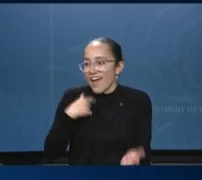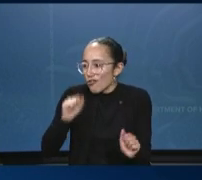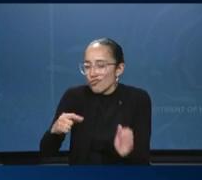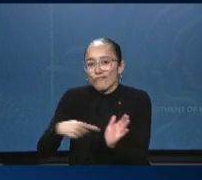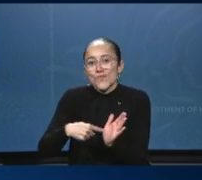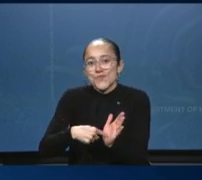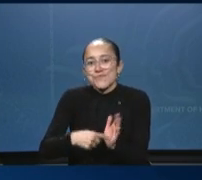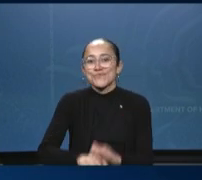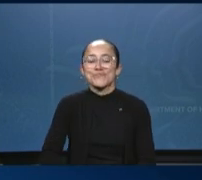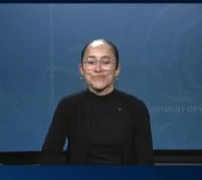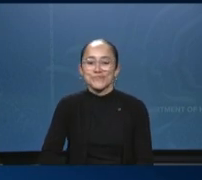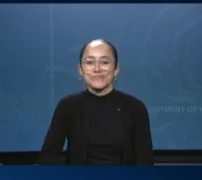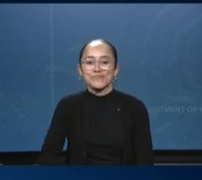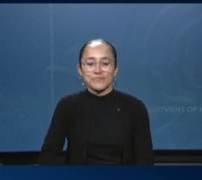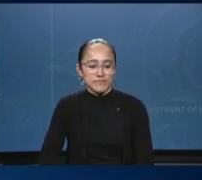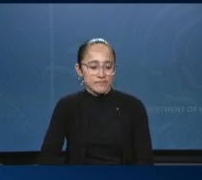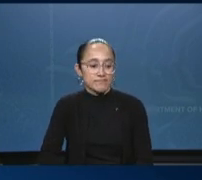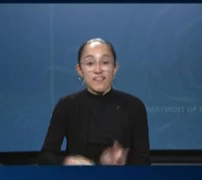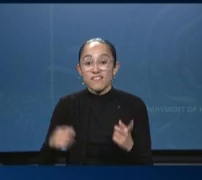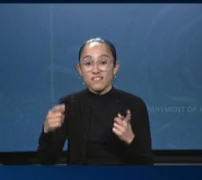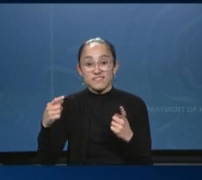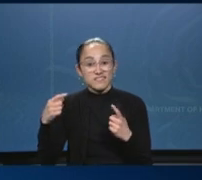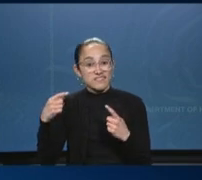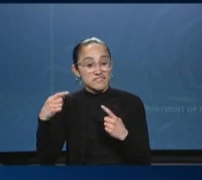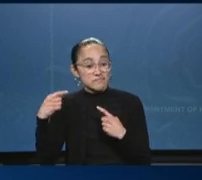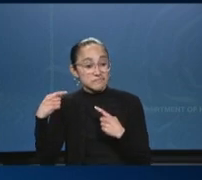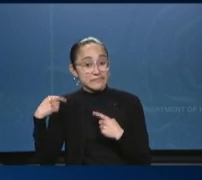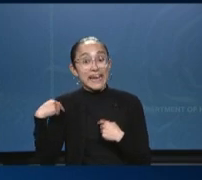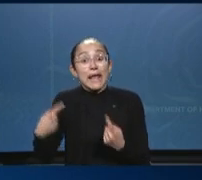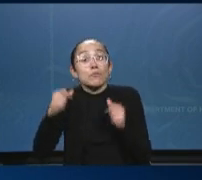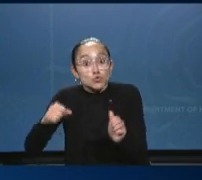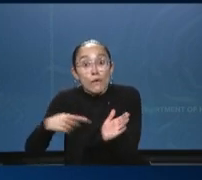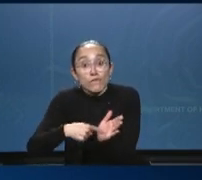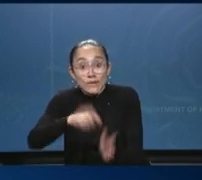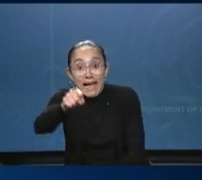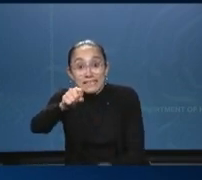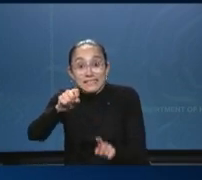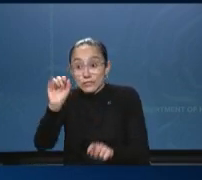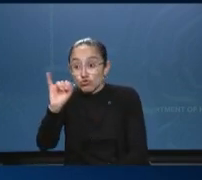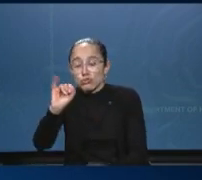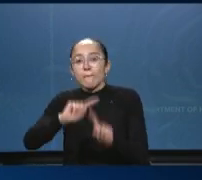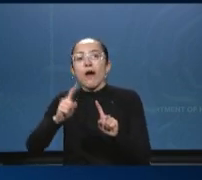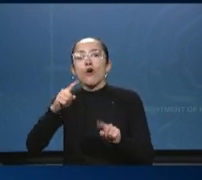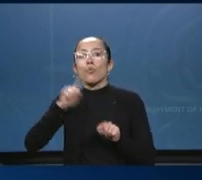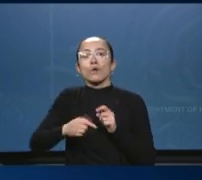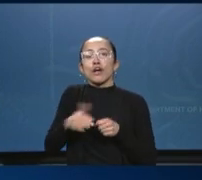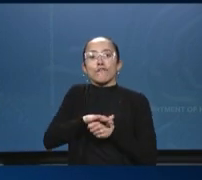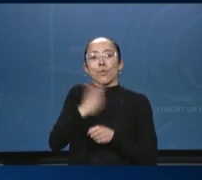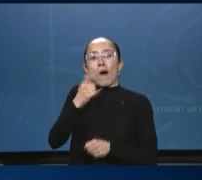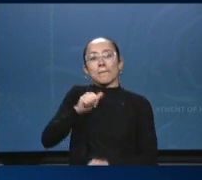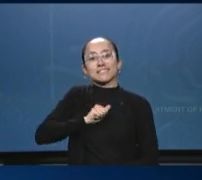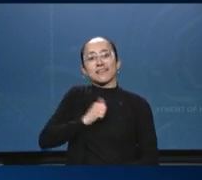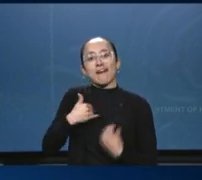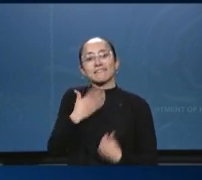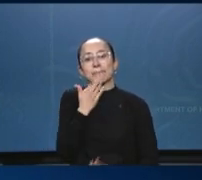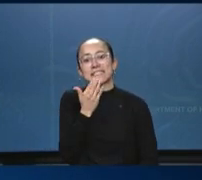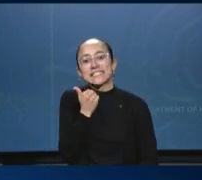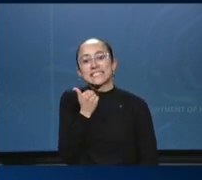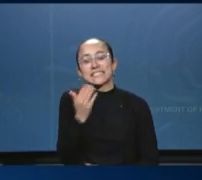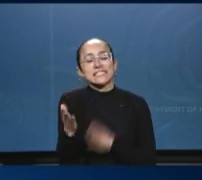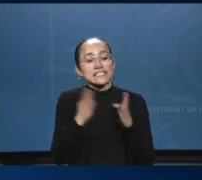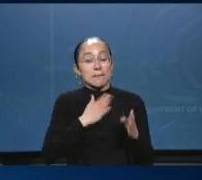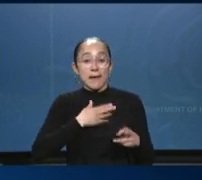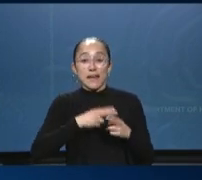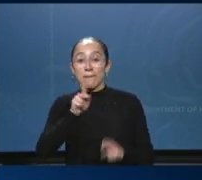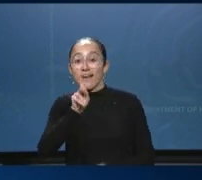afford. I've always been able to afford health insurance. They just wouldn't cover me because I'm, you know, diagnosed diabetic. My name is Kelly, and thanks to